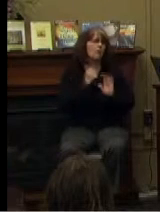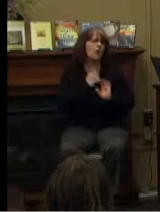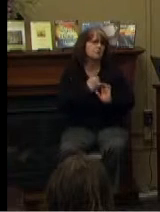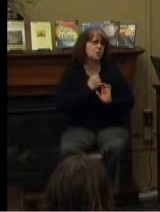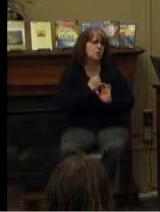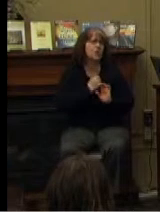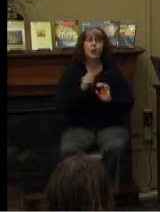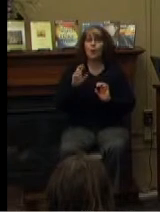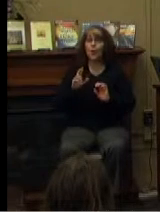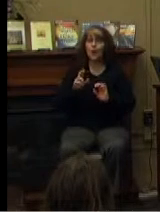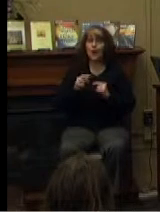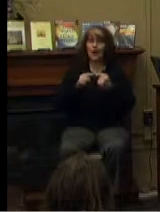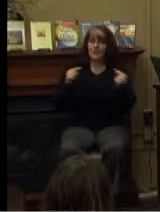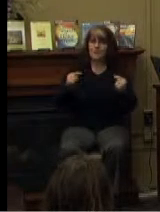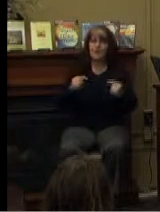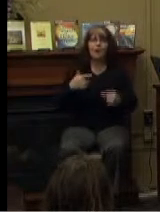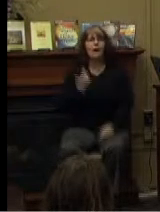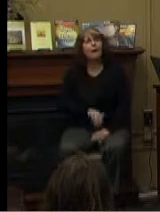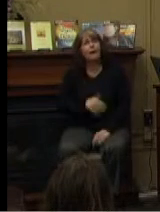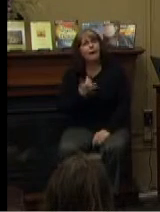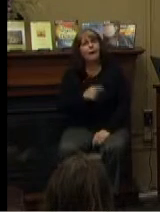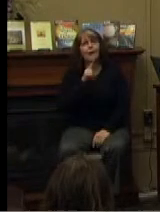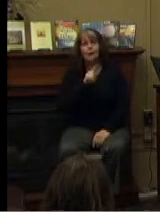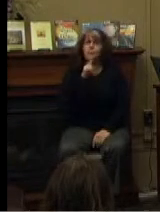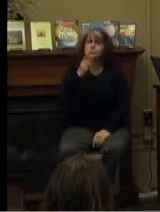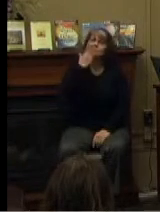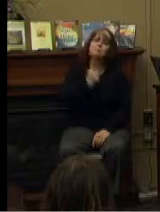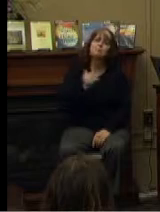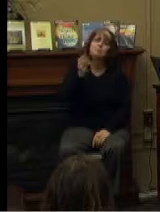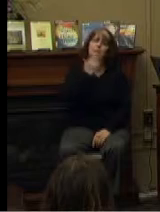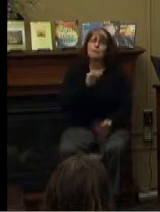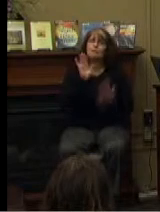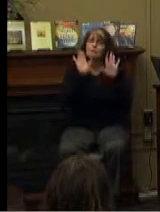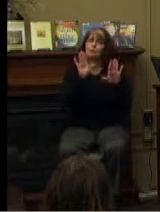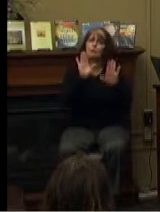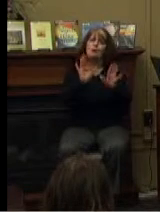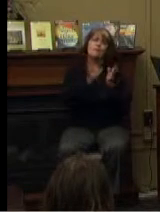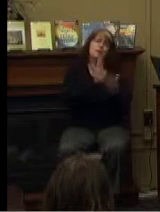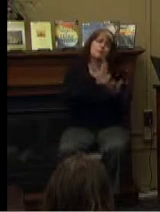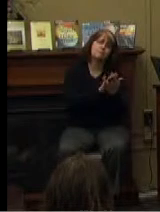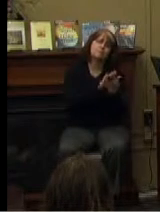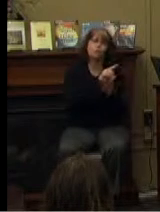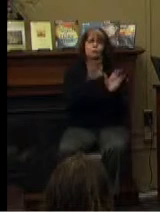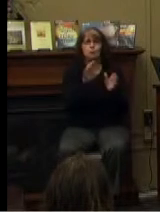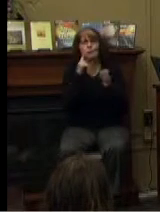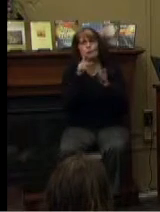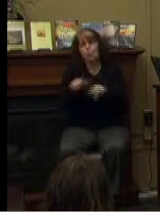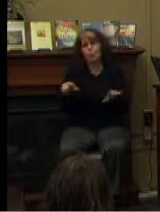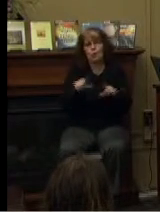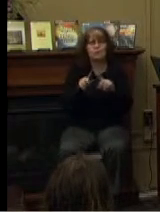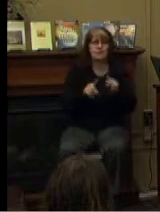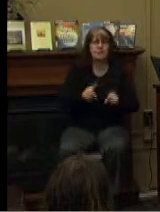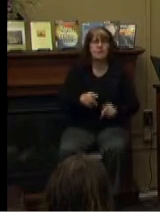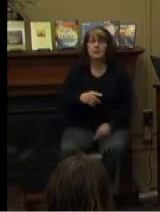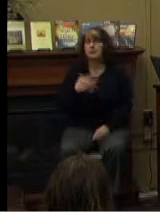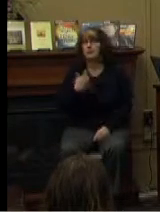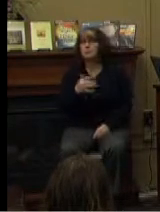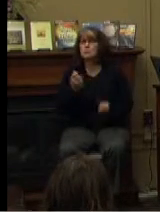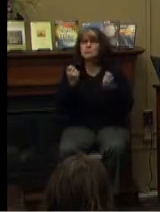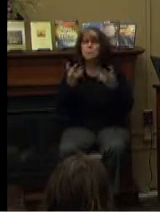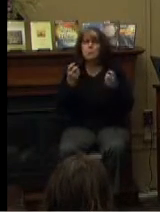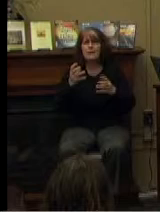Or, you're so great to do this for these people. And There's so, so many amazing